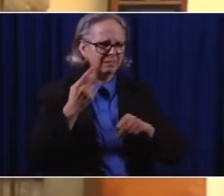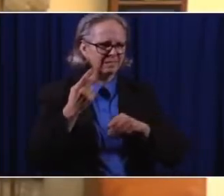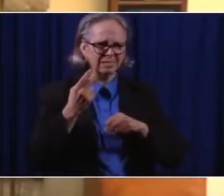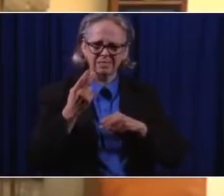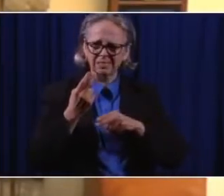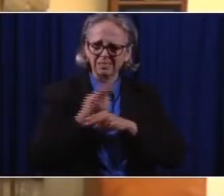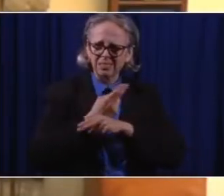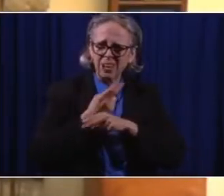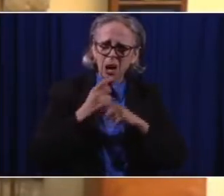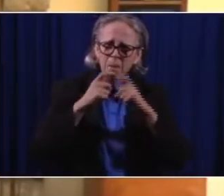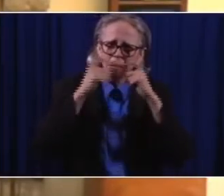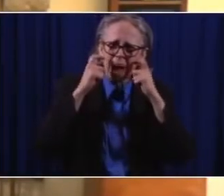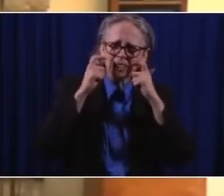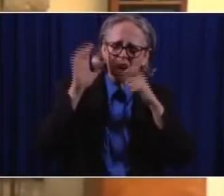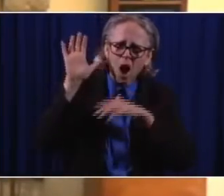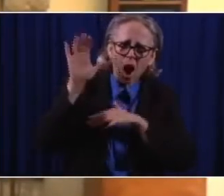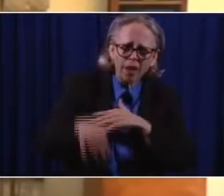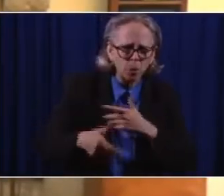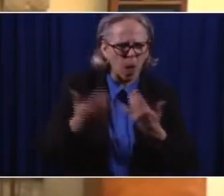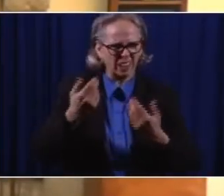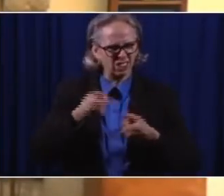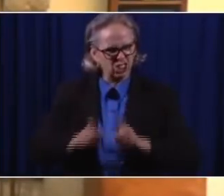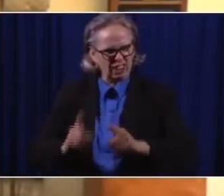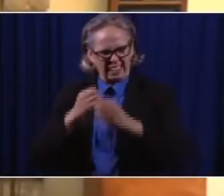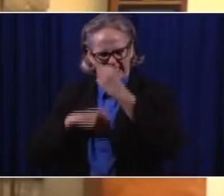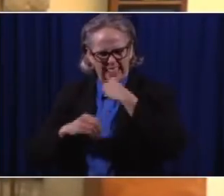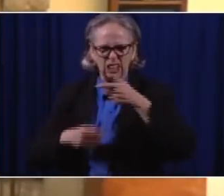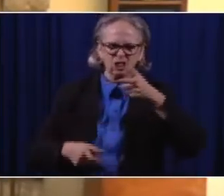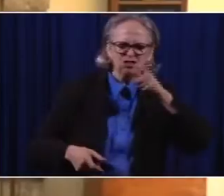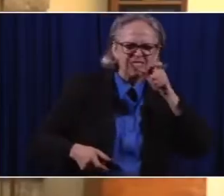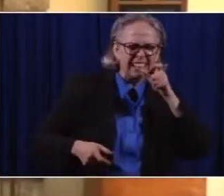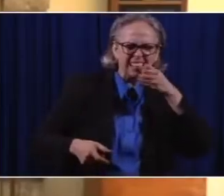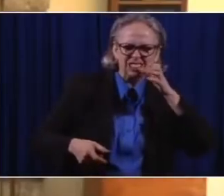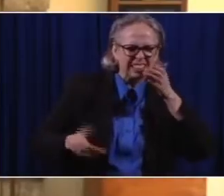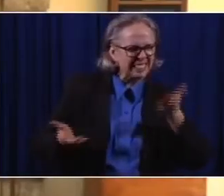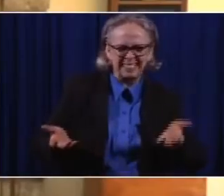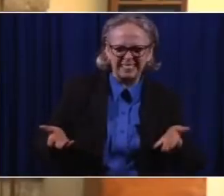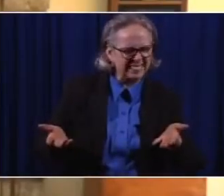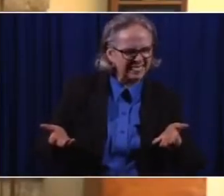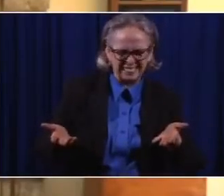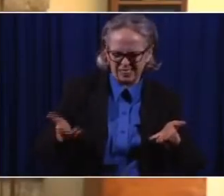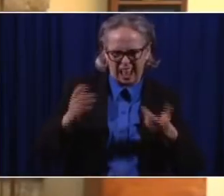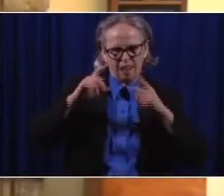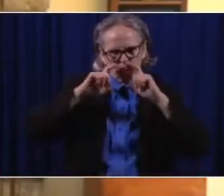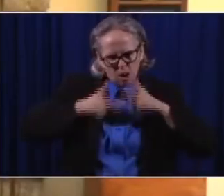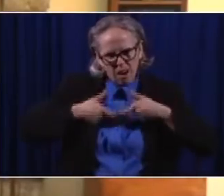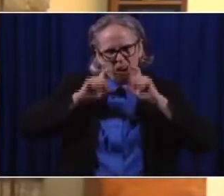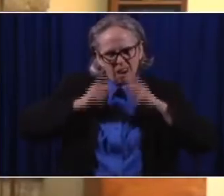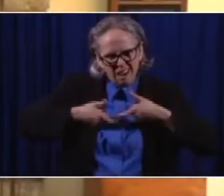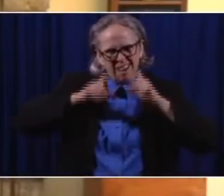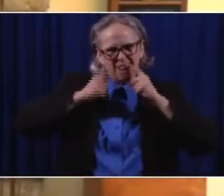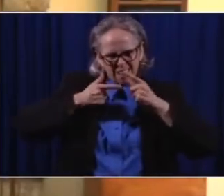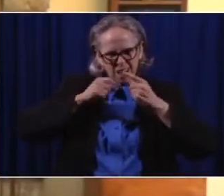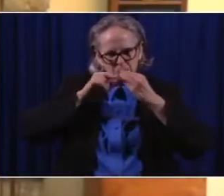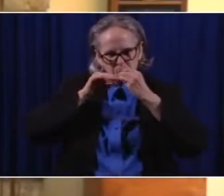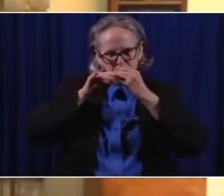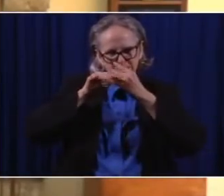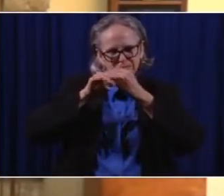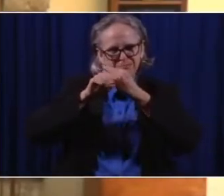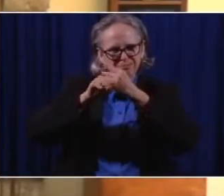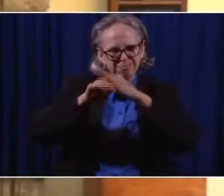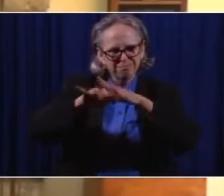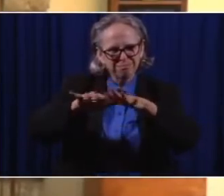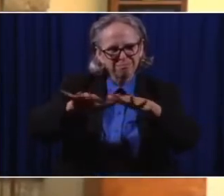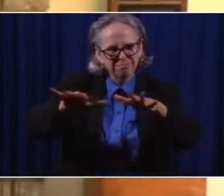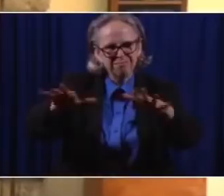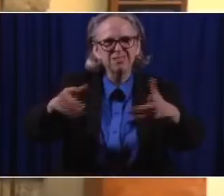drinking. So we know those for facts. I just looked at some reports, and there were cases in there that